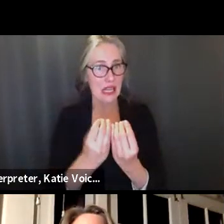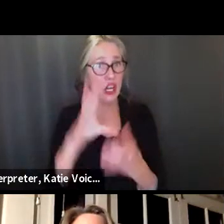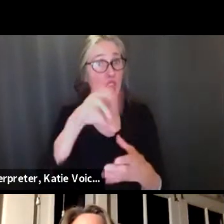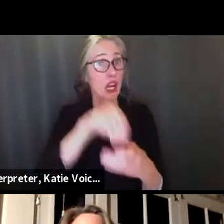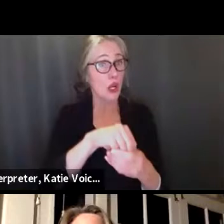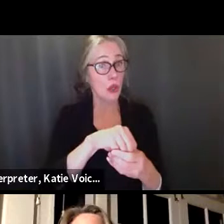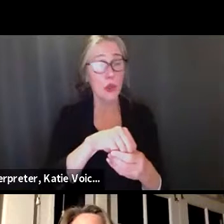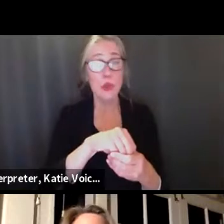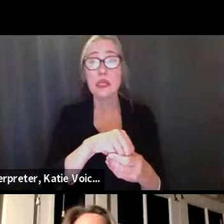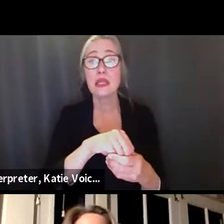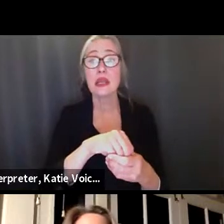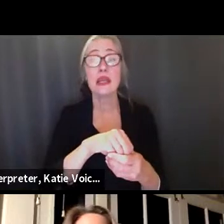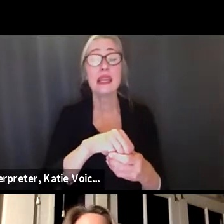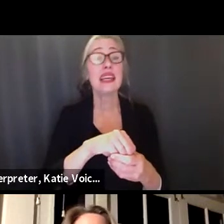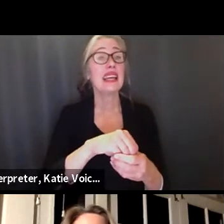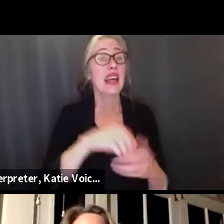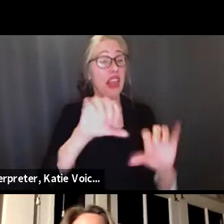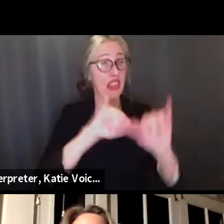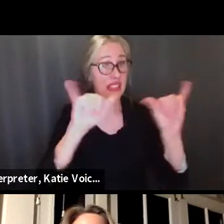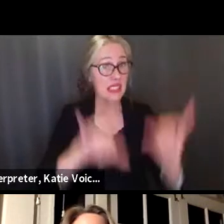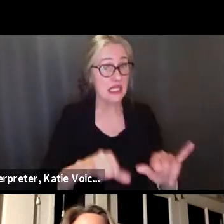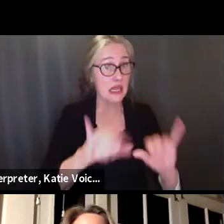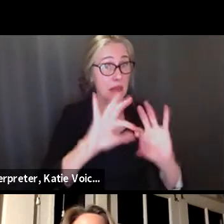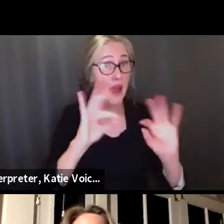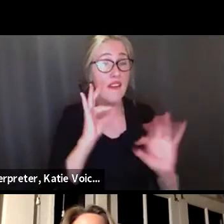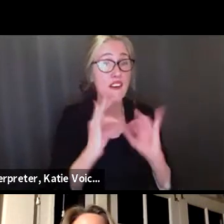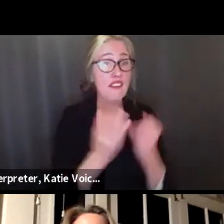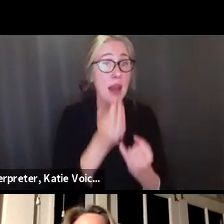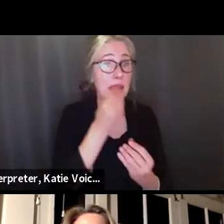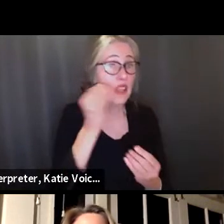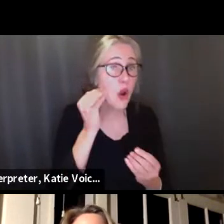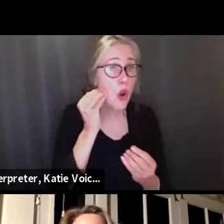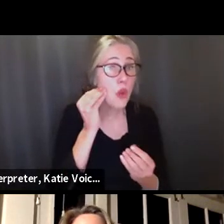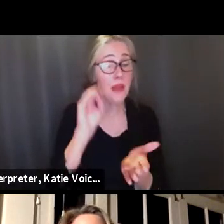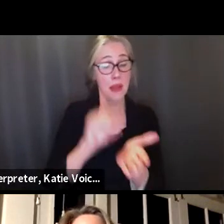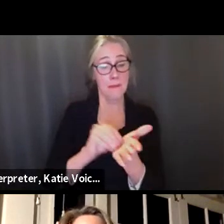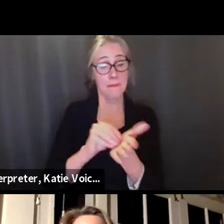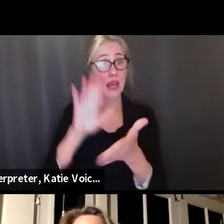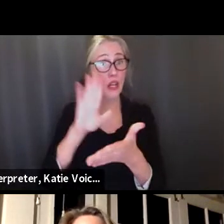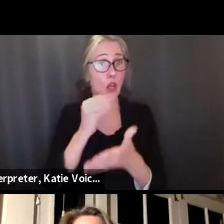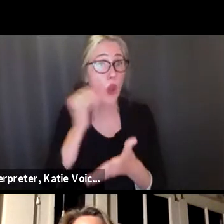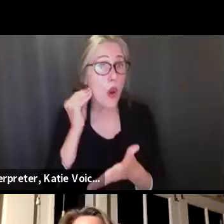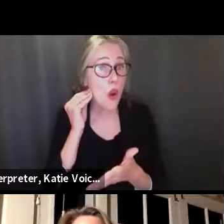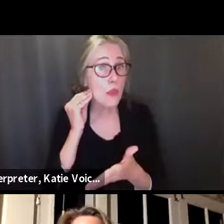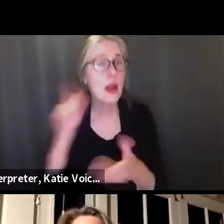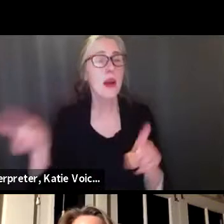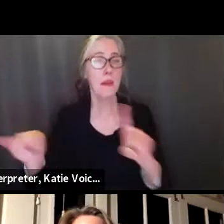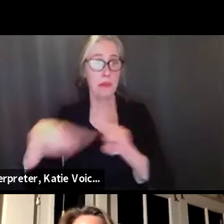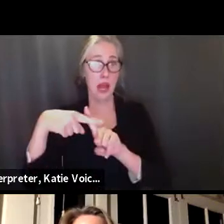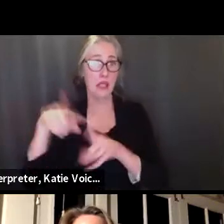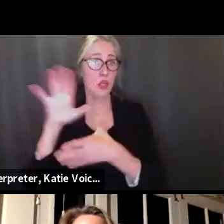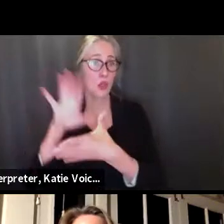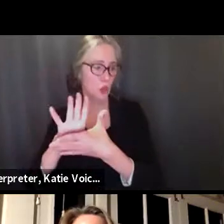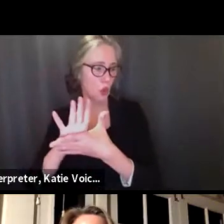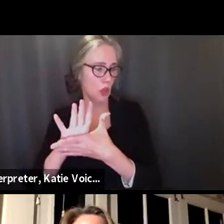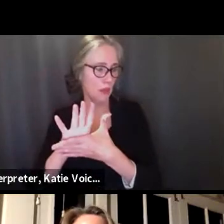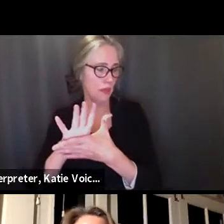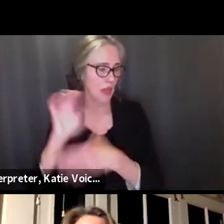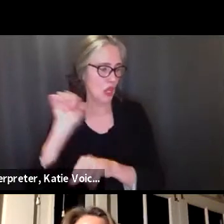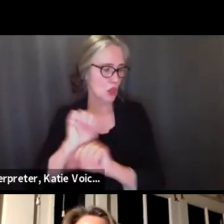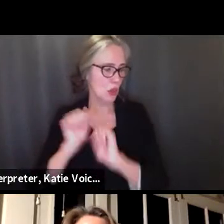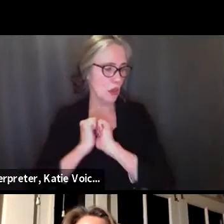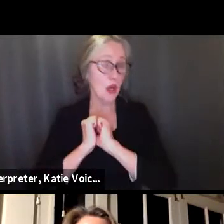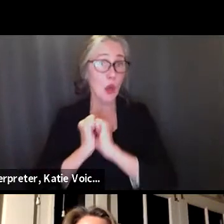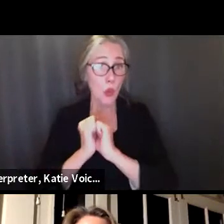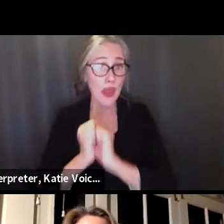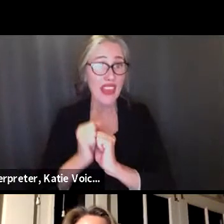three systems of the family home, the medical home, and the schools. So we are working with Santa Barbara Unified